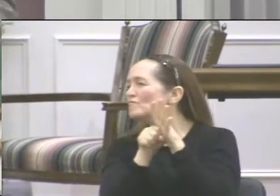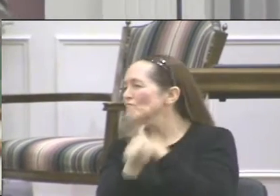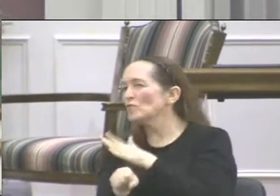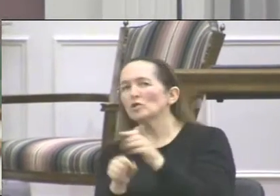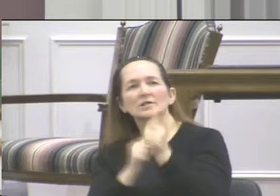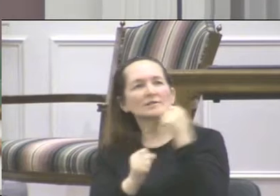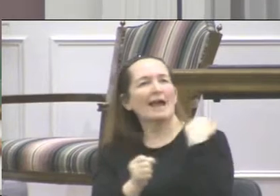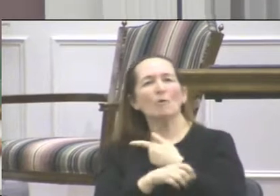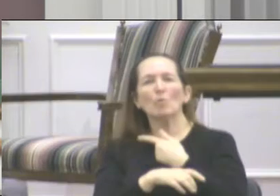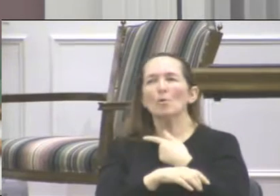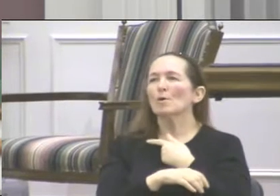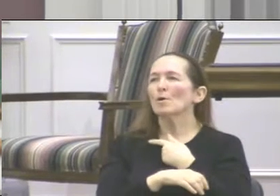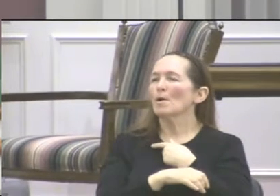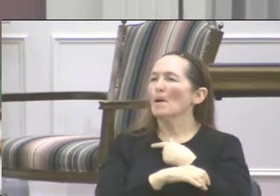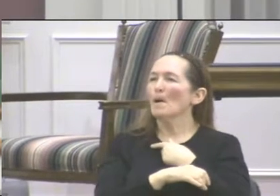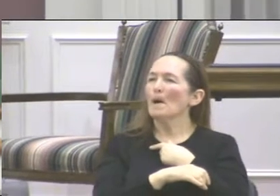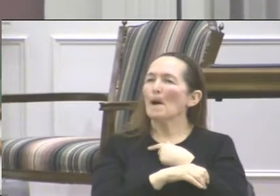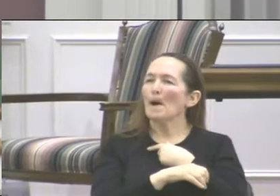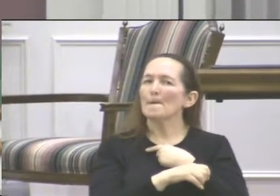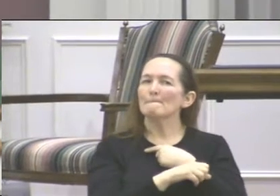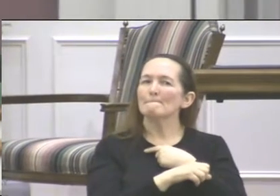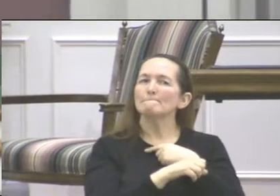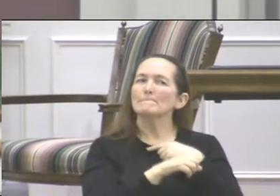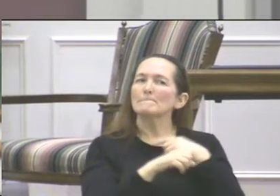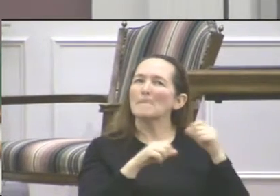our capacity, to the fullness of our faith.